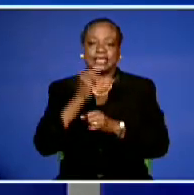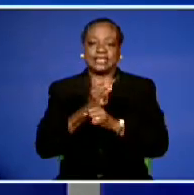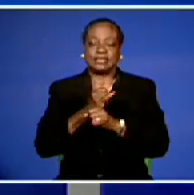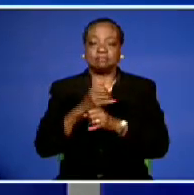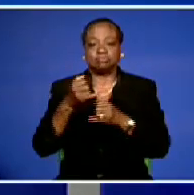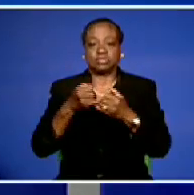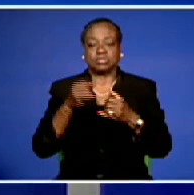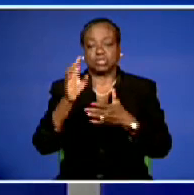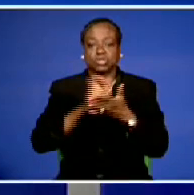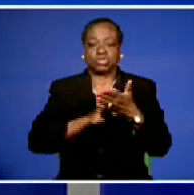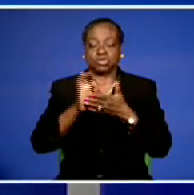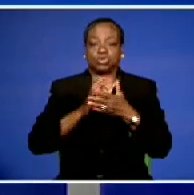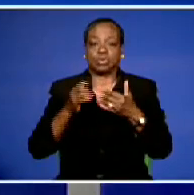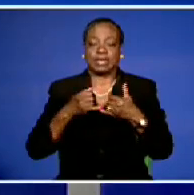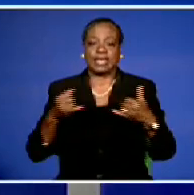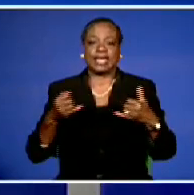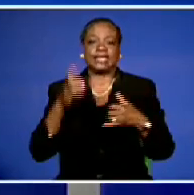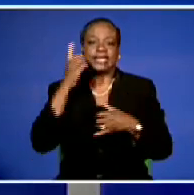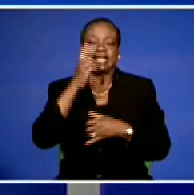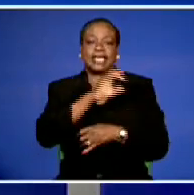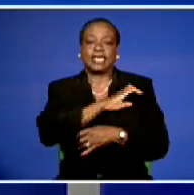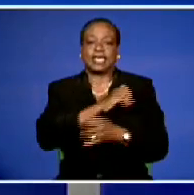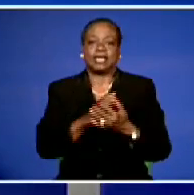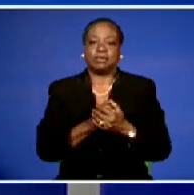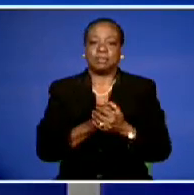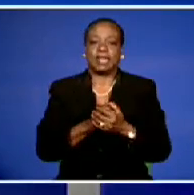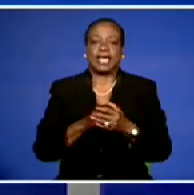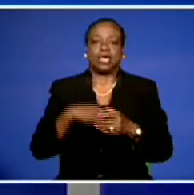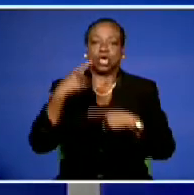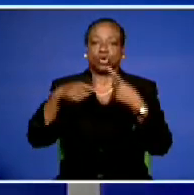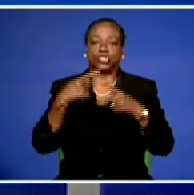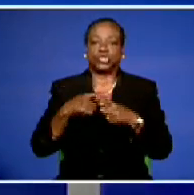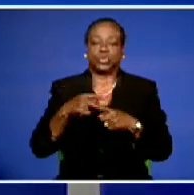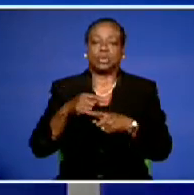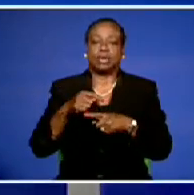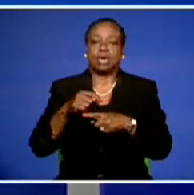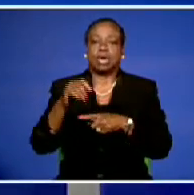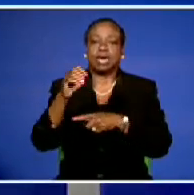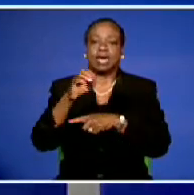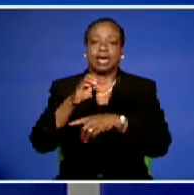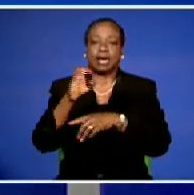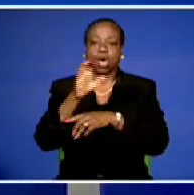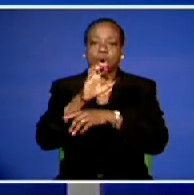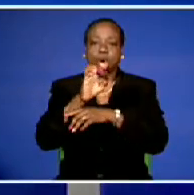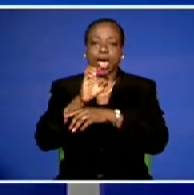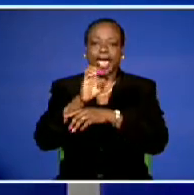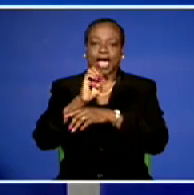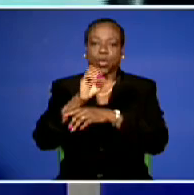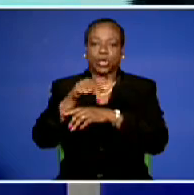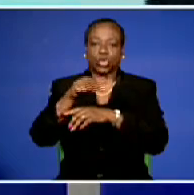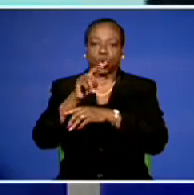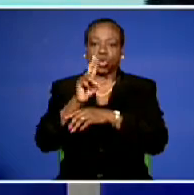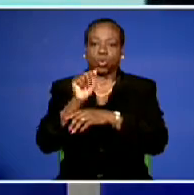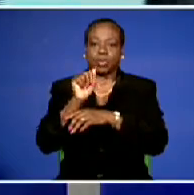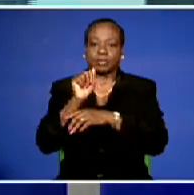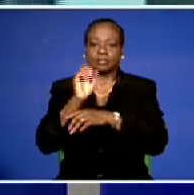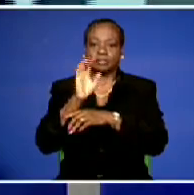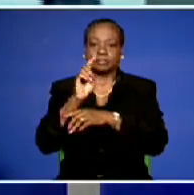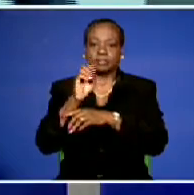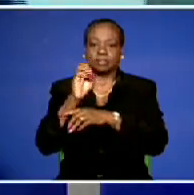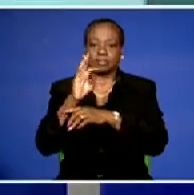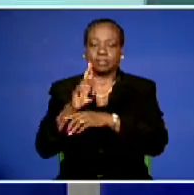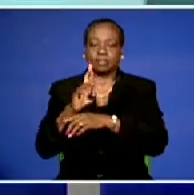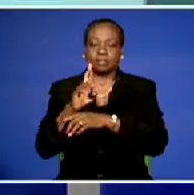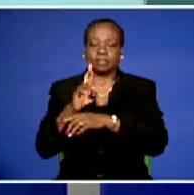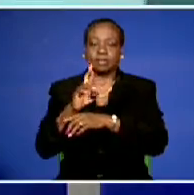Danielle, Carey, and Simone Pratt will now head from Ecuador to Colombia for the CAC Games. Back here at